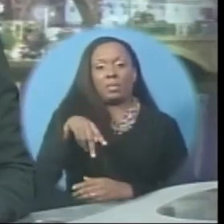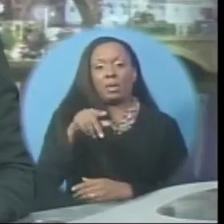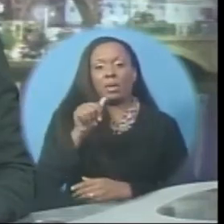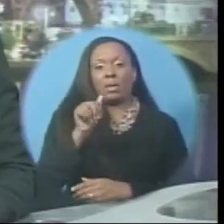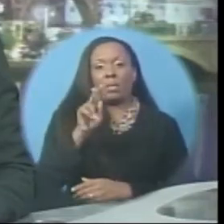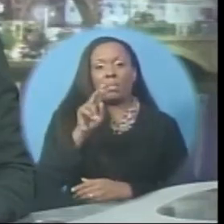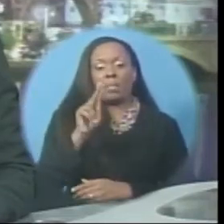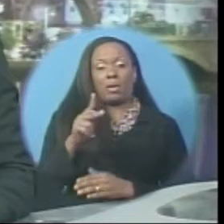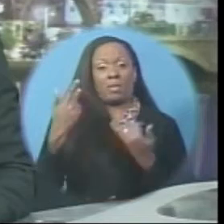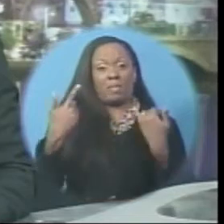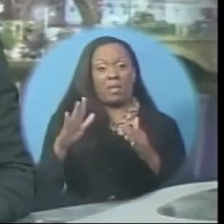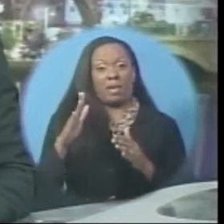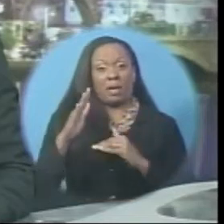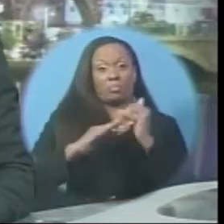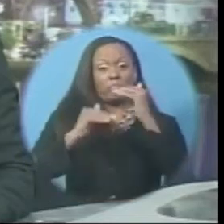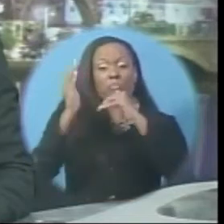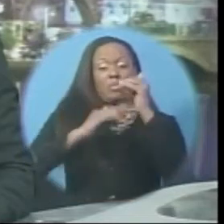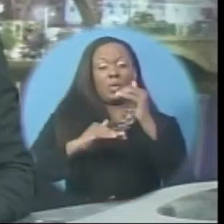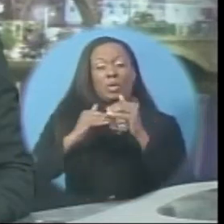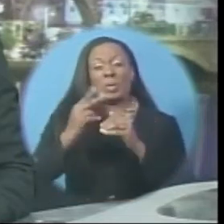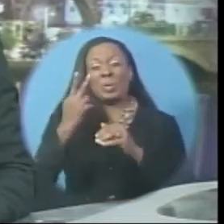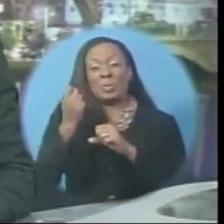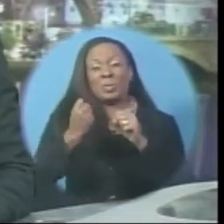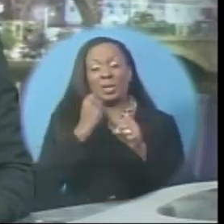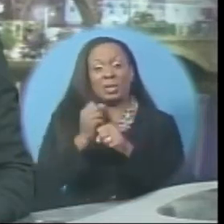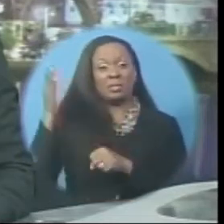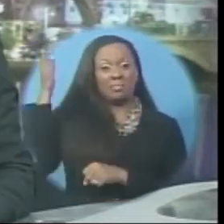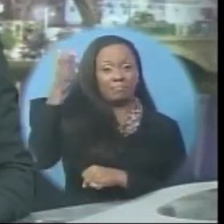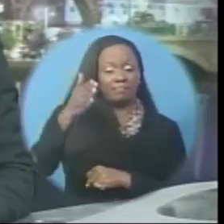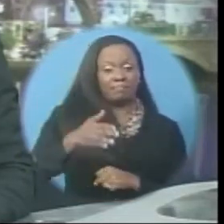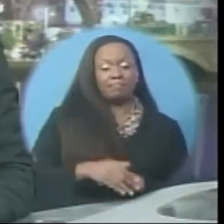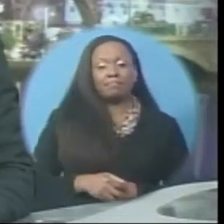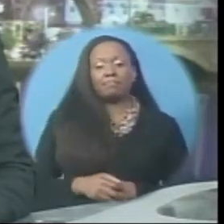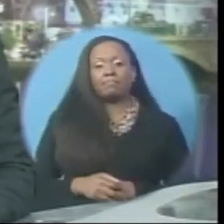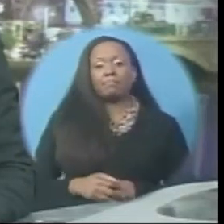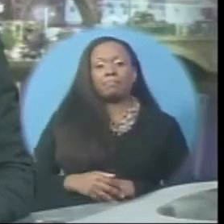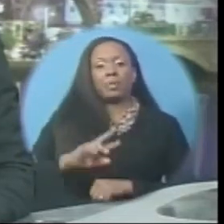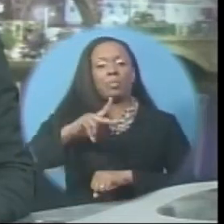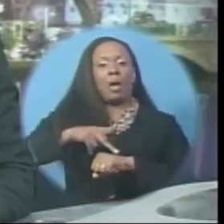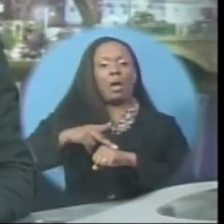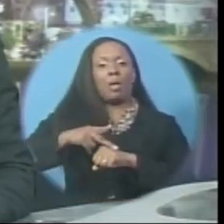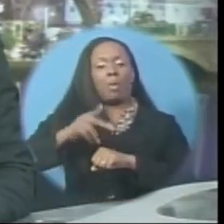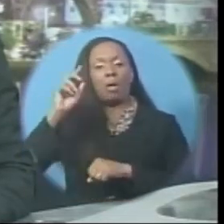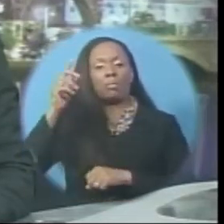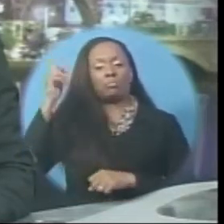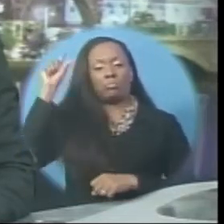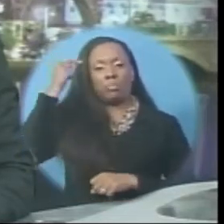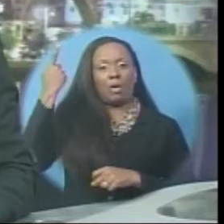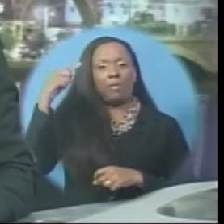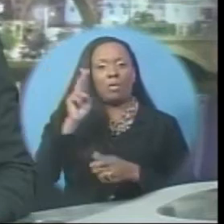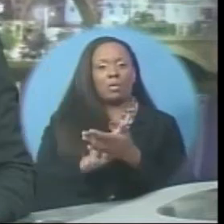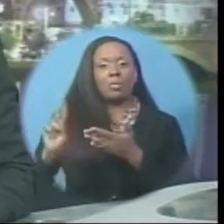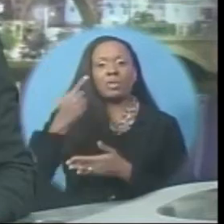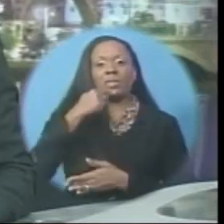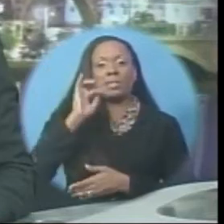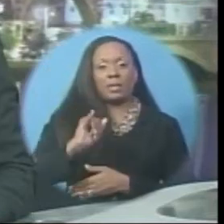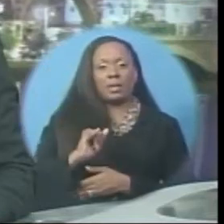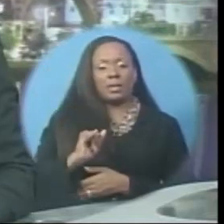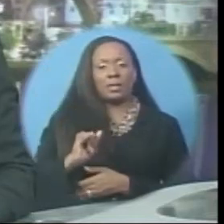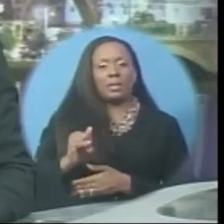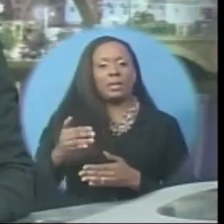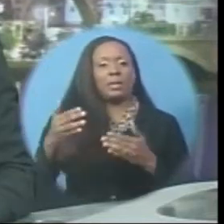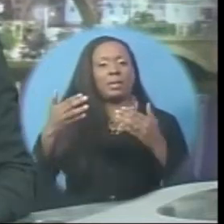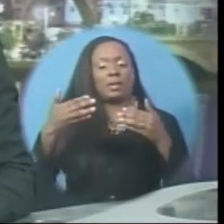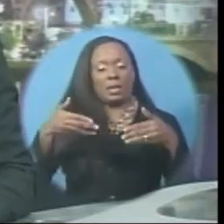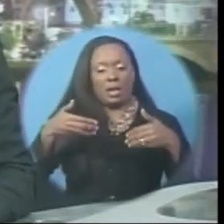That's according to Principal and Pro-Vice Chancellor of the Cayfield campus, Professor Udine Barreto. She says the UWI has secured the necessary town